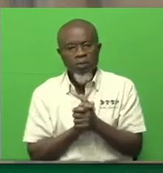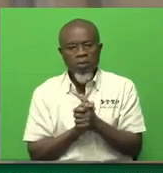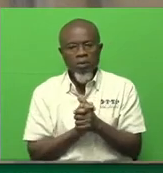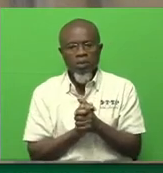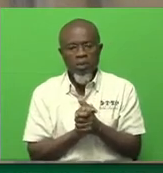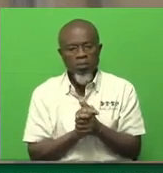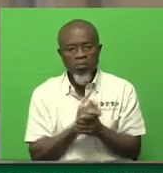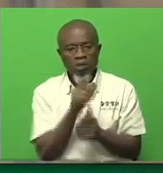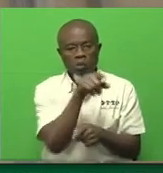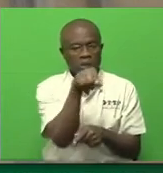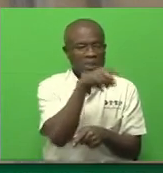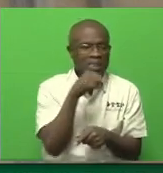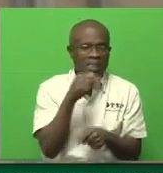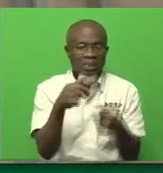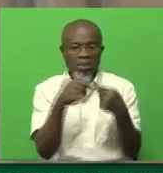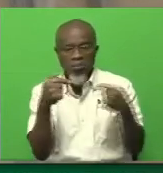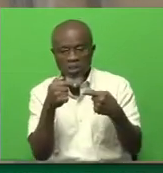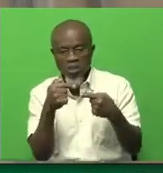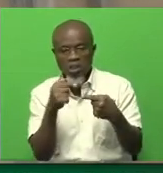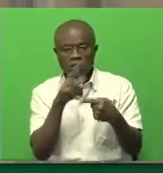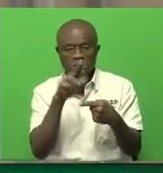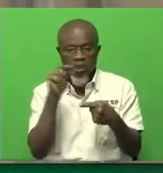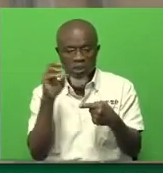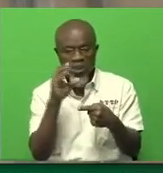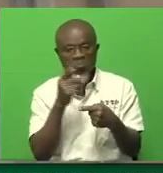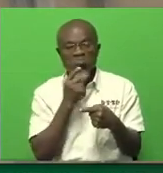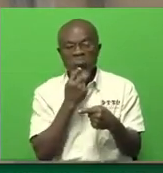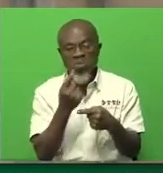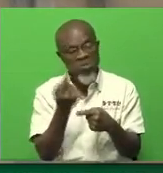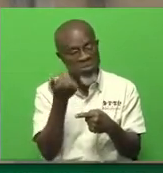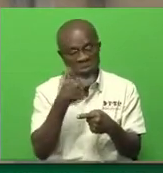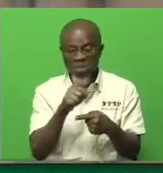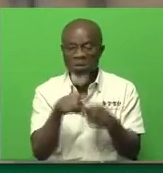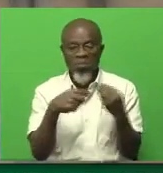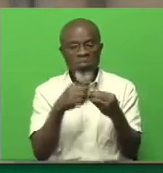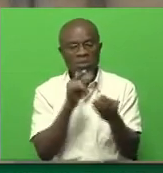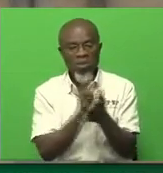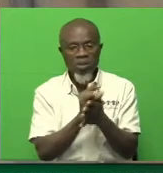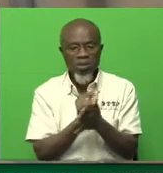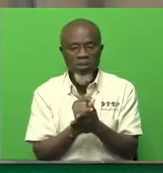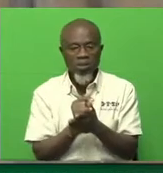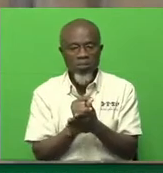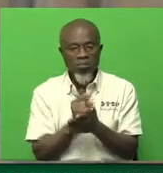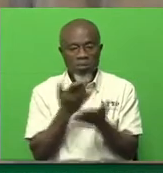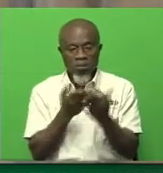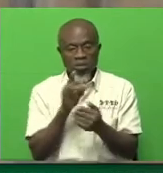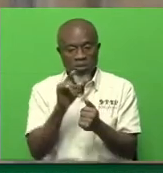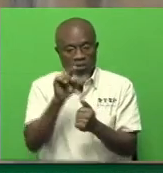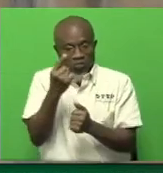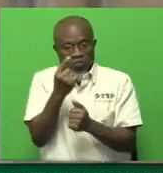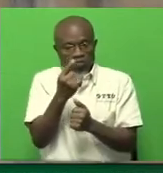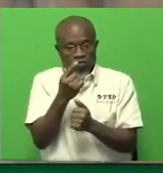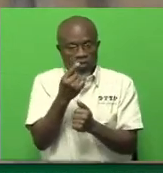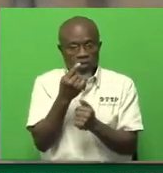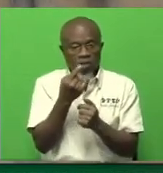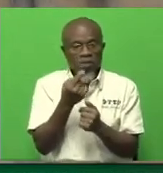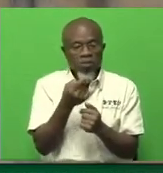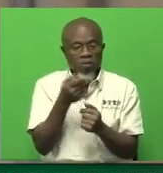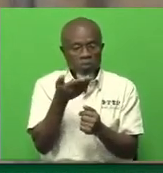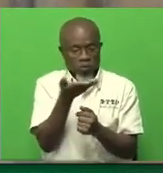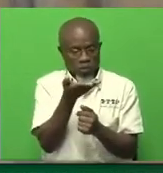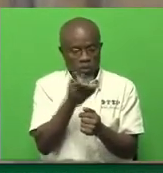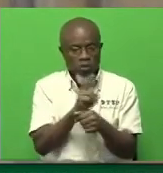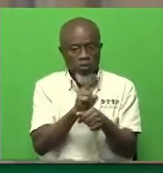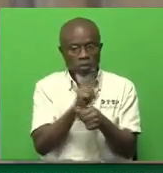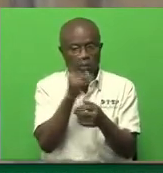we are doing throughout the system it is the first hybrid Hospital maybe in the Caribbean where we treat covet patients